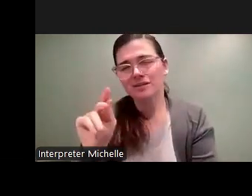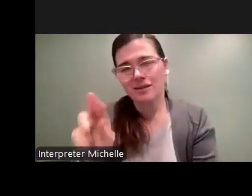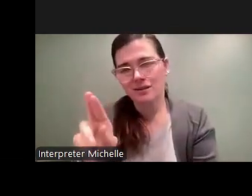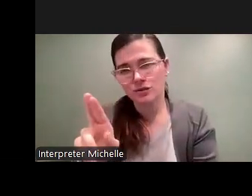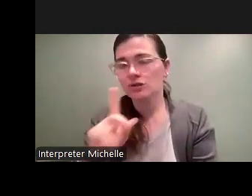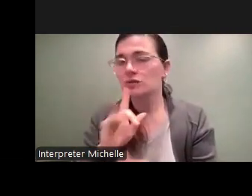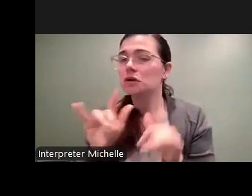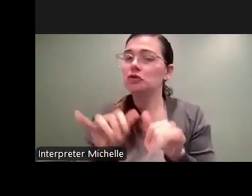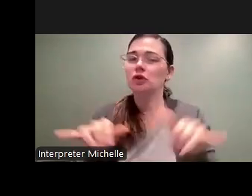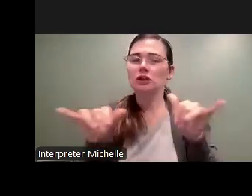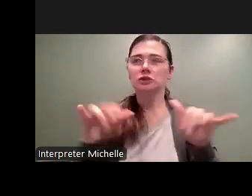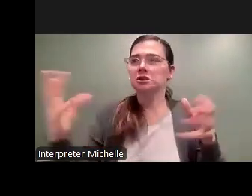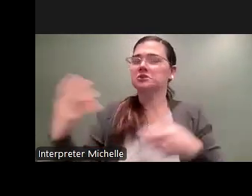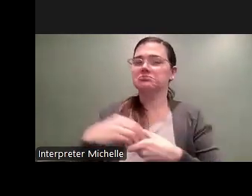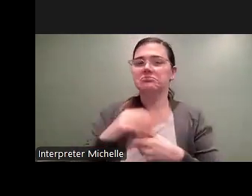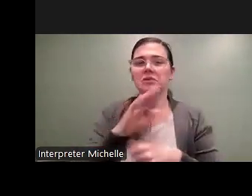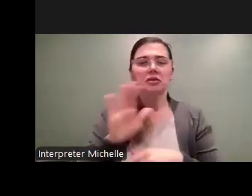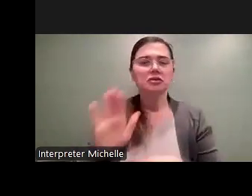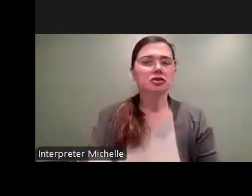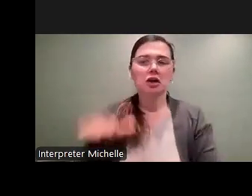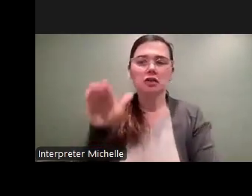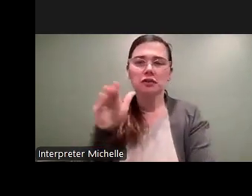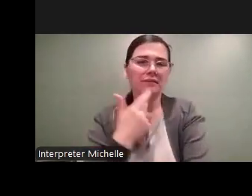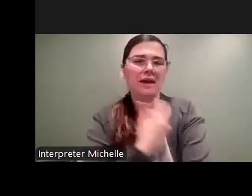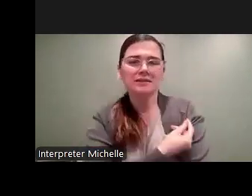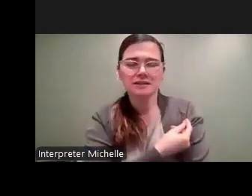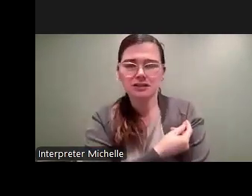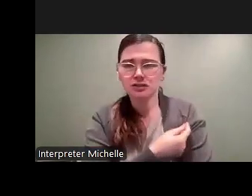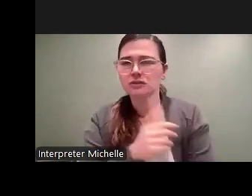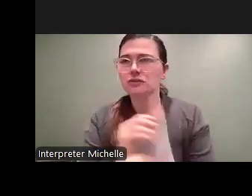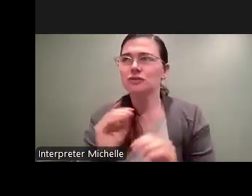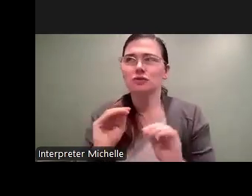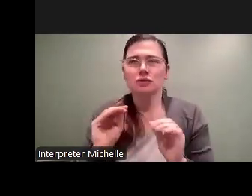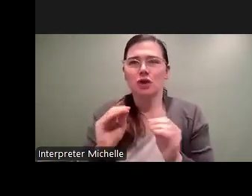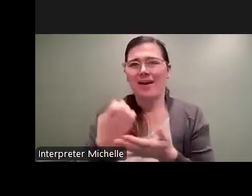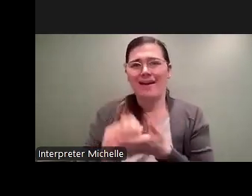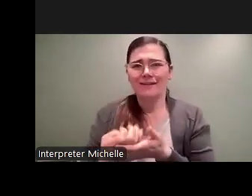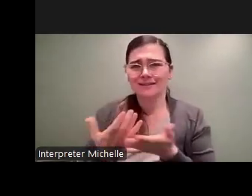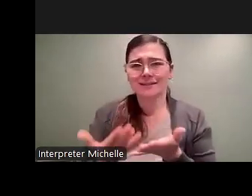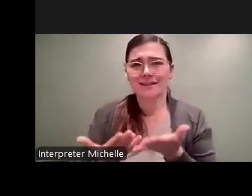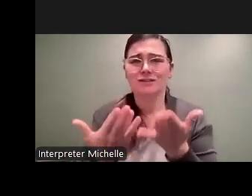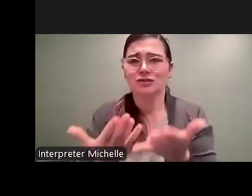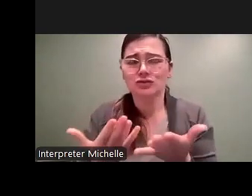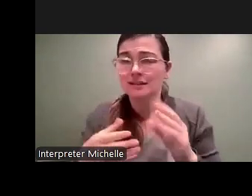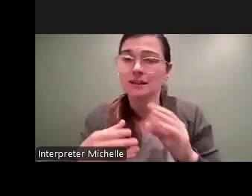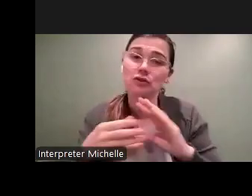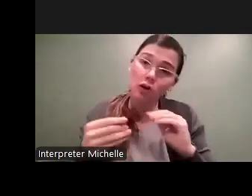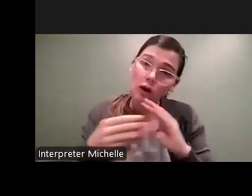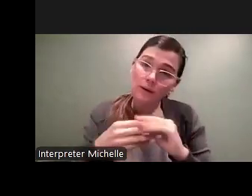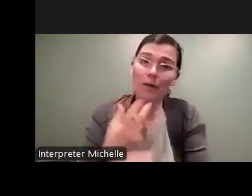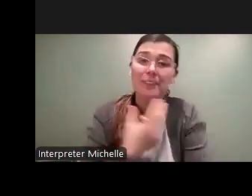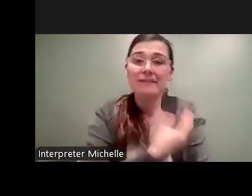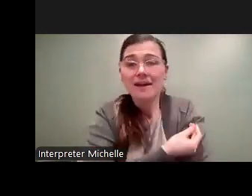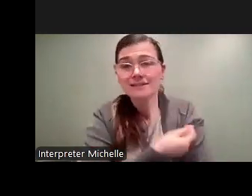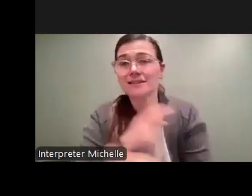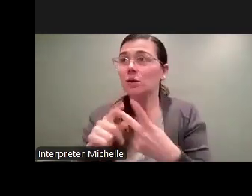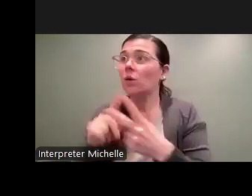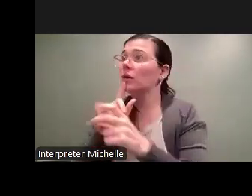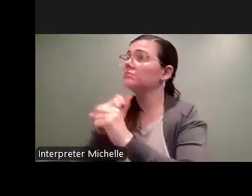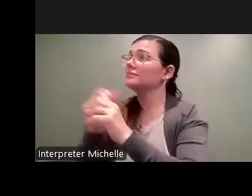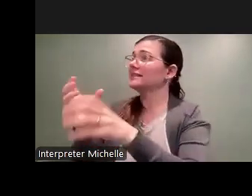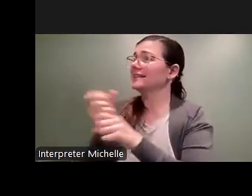childhood vaccinations, and there's no evidence to suggest that speaking about the vaccine or getting it changes sexual intent or behavior.